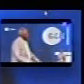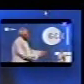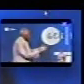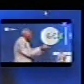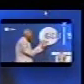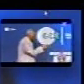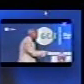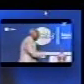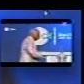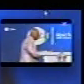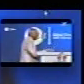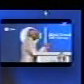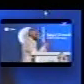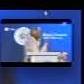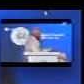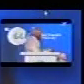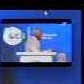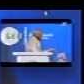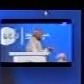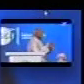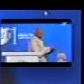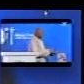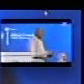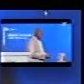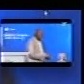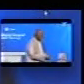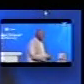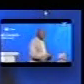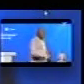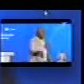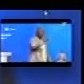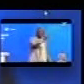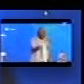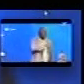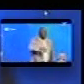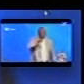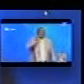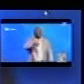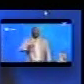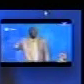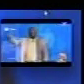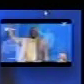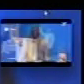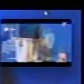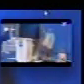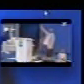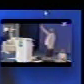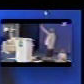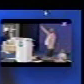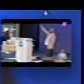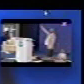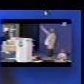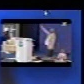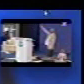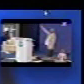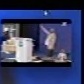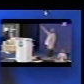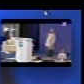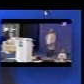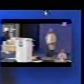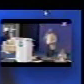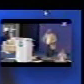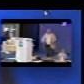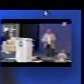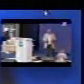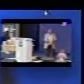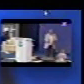say, what if the government sees me doing this, hears me doing this? What will the government do? They